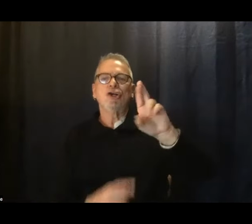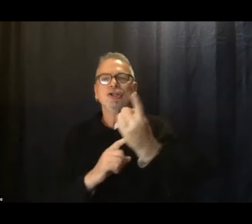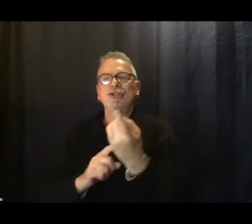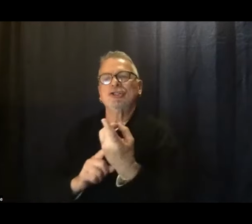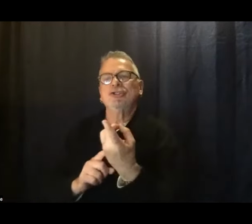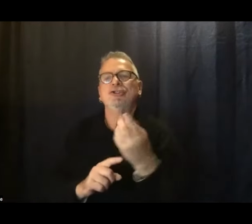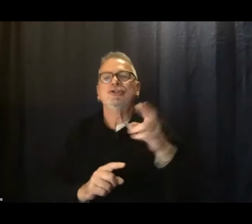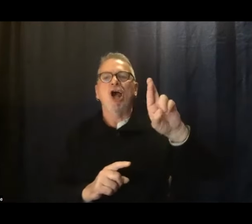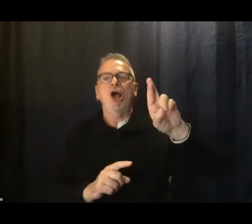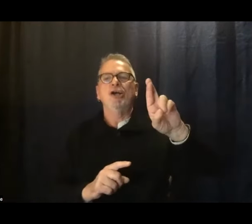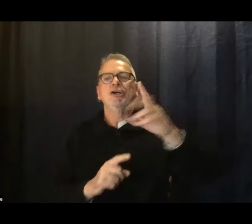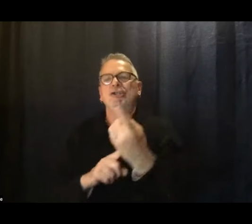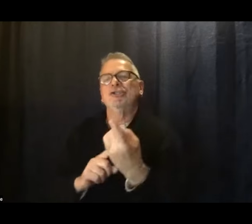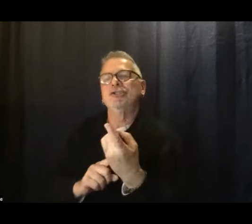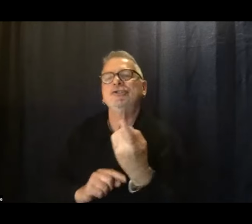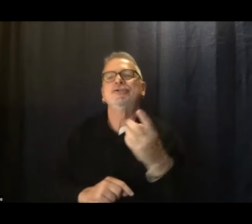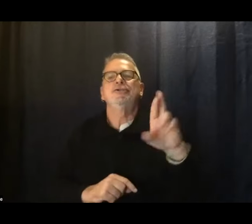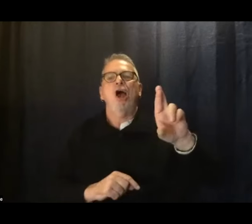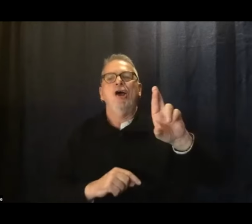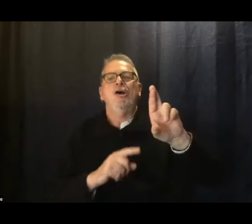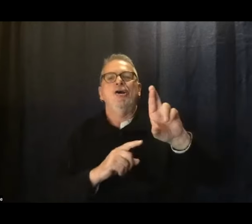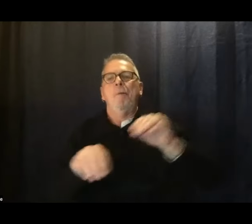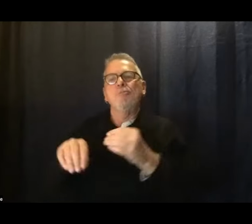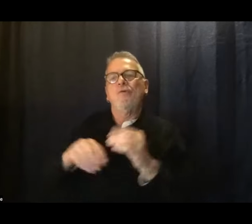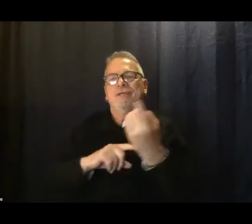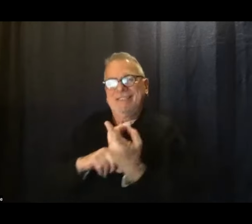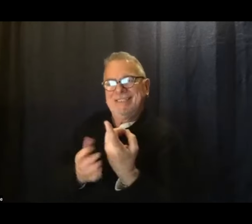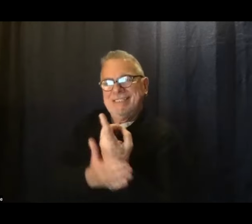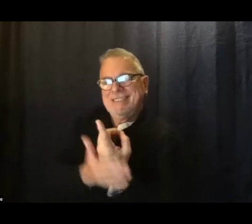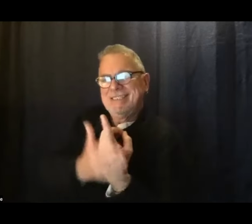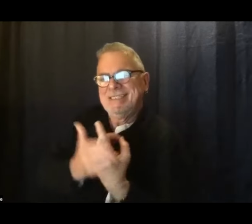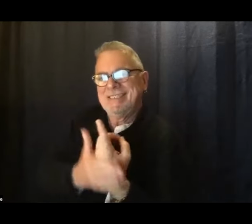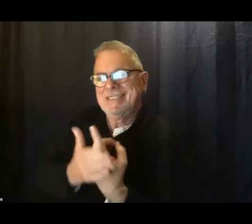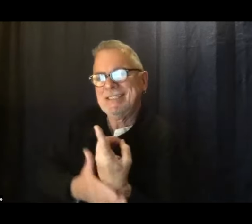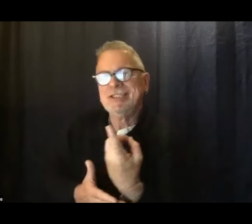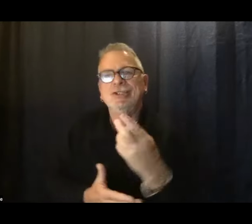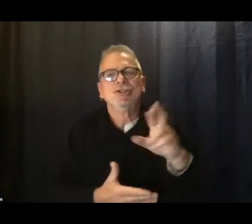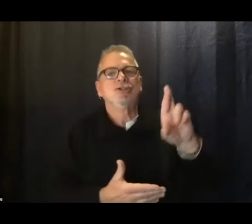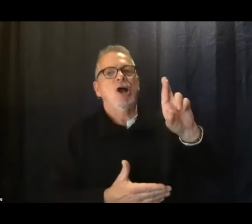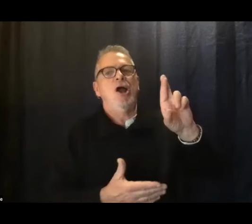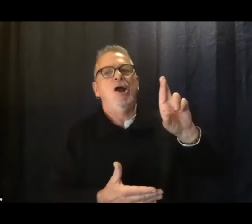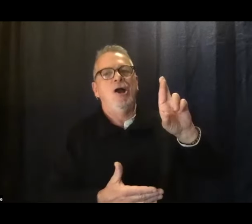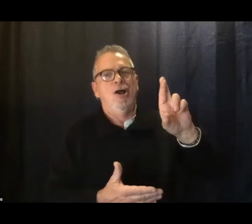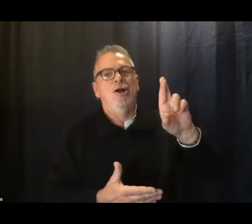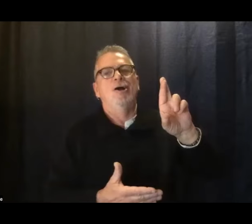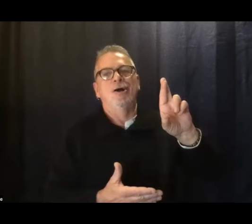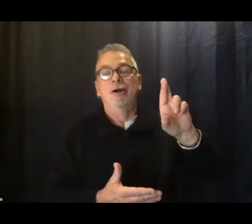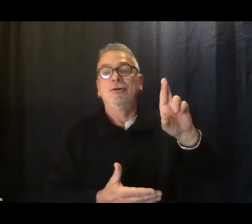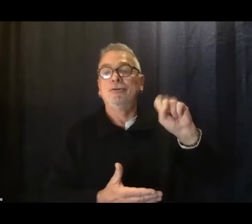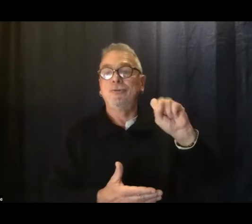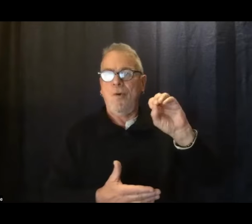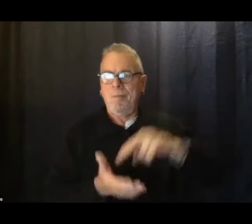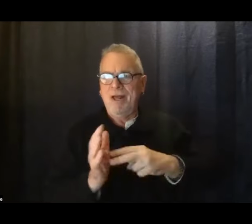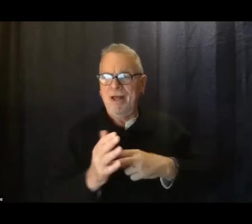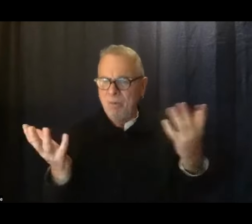movement, doctor, rotating out, D to the R. The movement of the palm